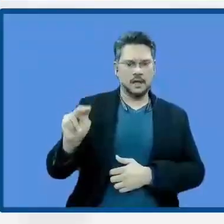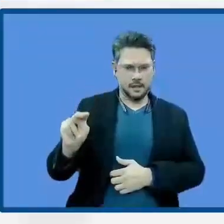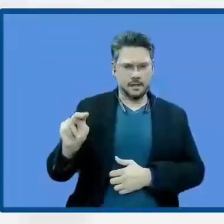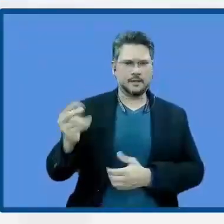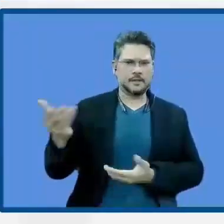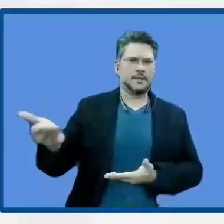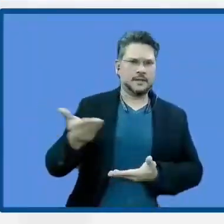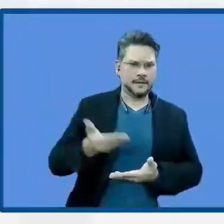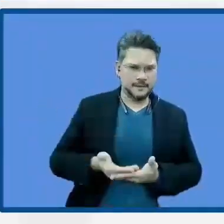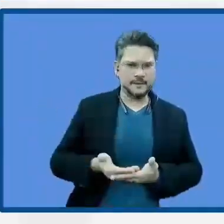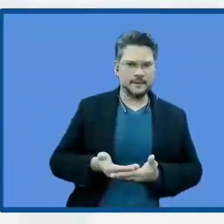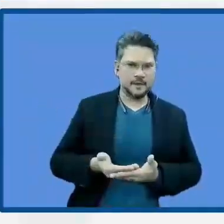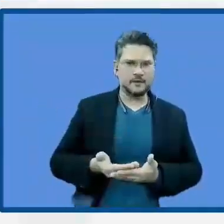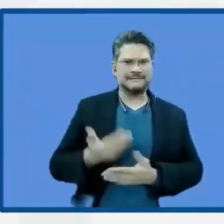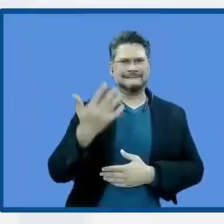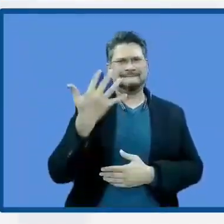class in 5 minutes,